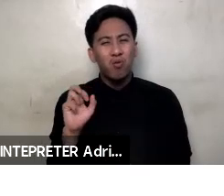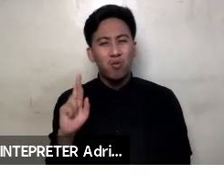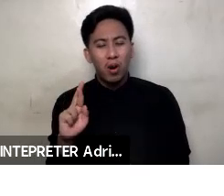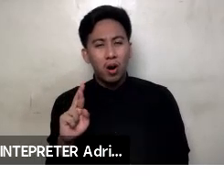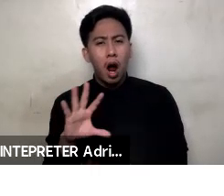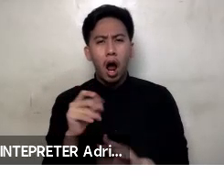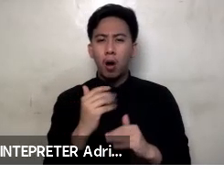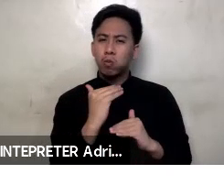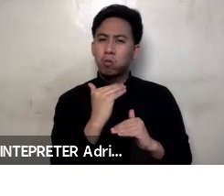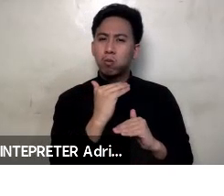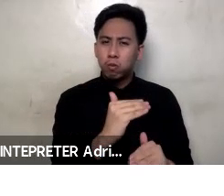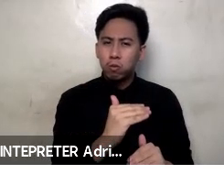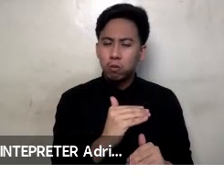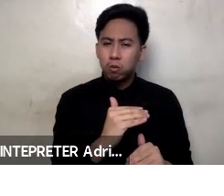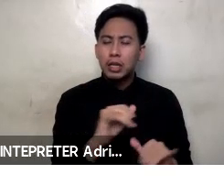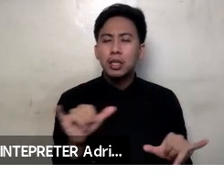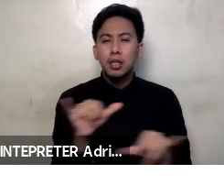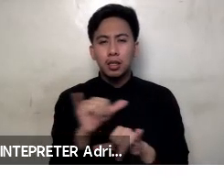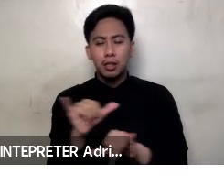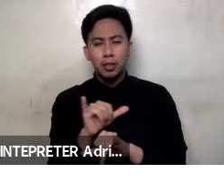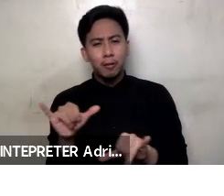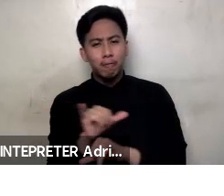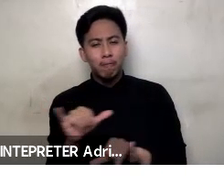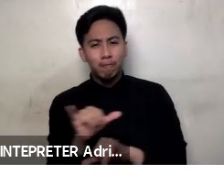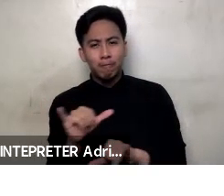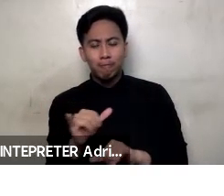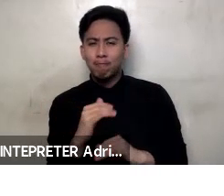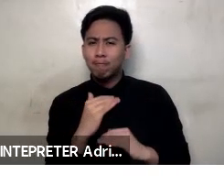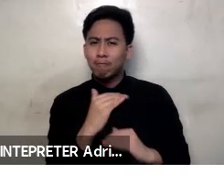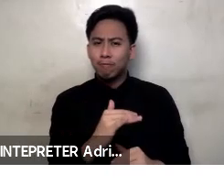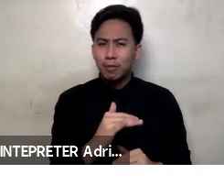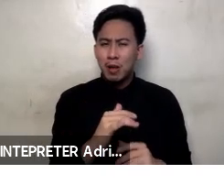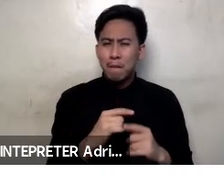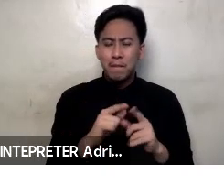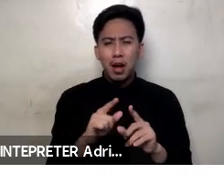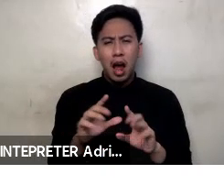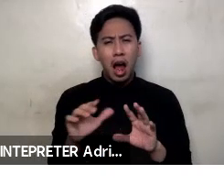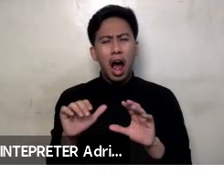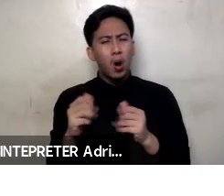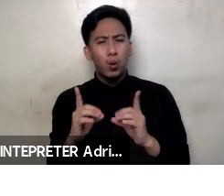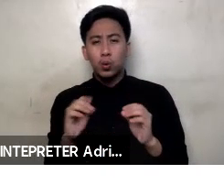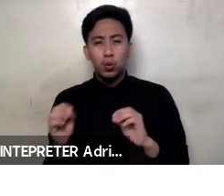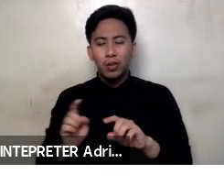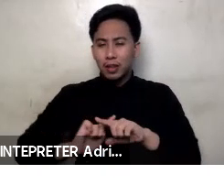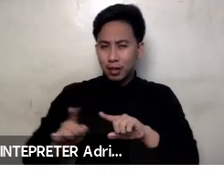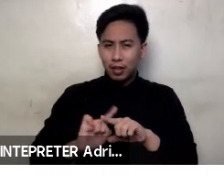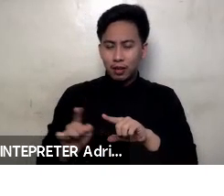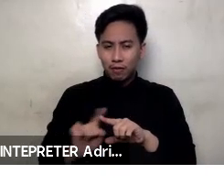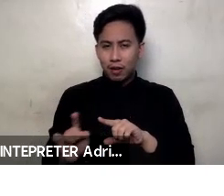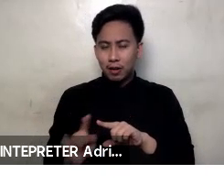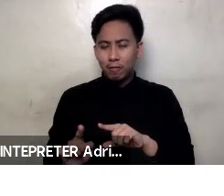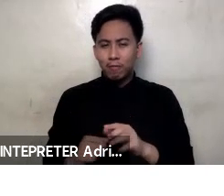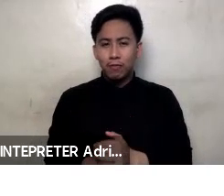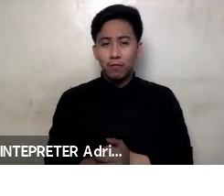prevention of malnutrition are the same, but their manifestation, if unaddressed, are different and at different timelines. And then the fifth one is